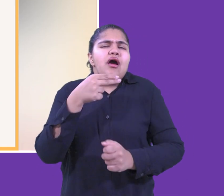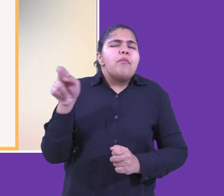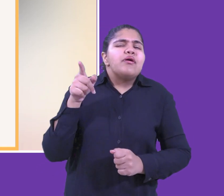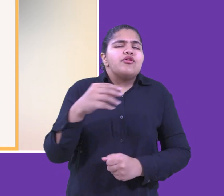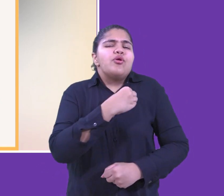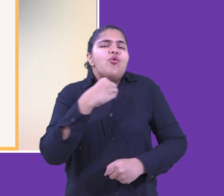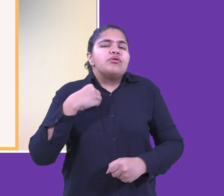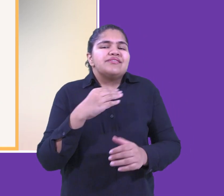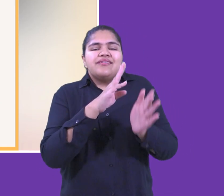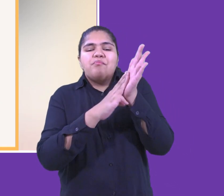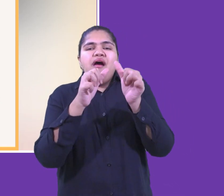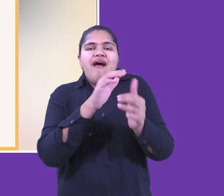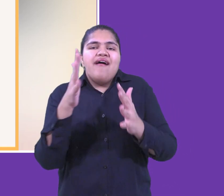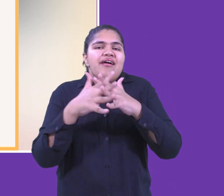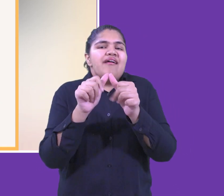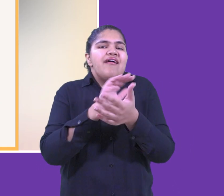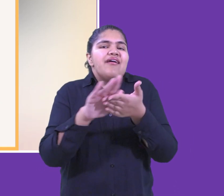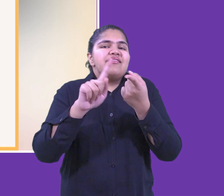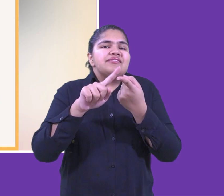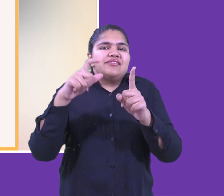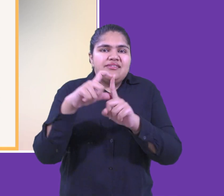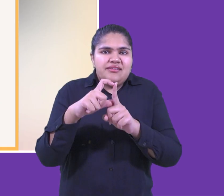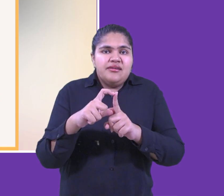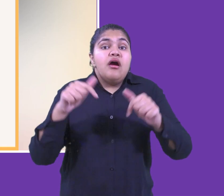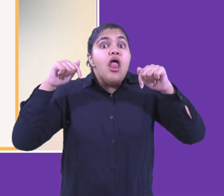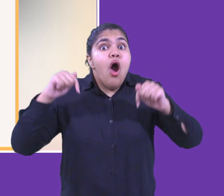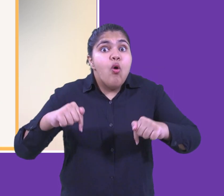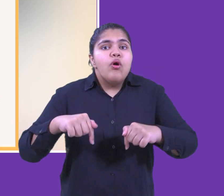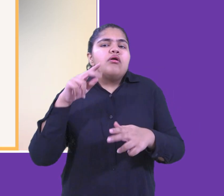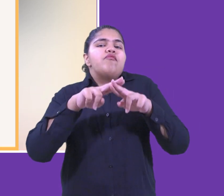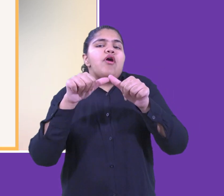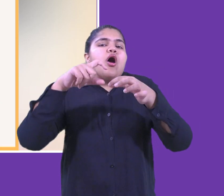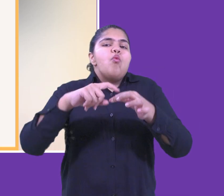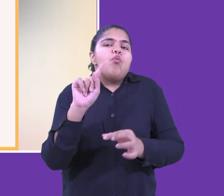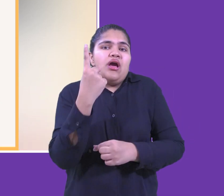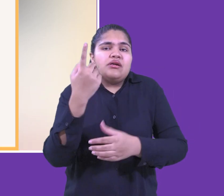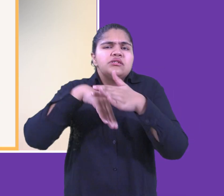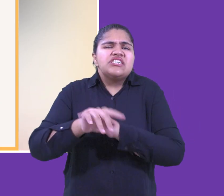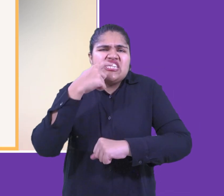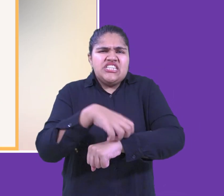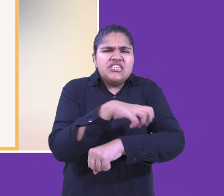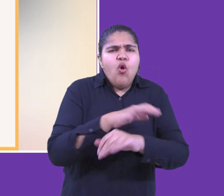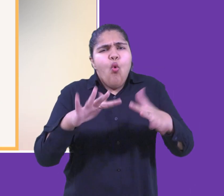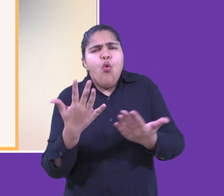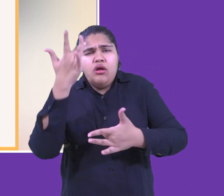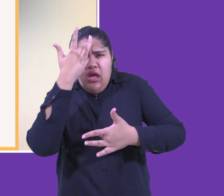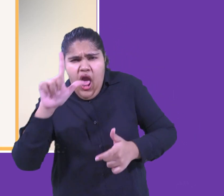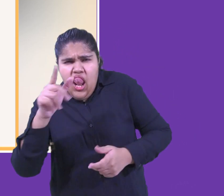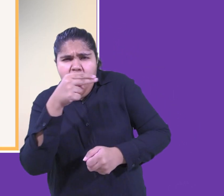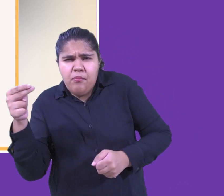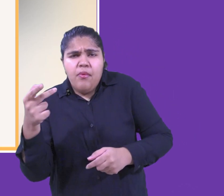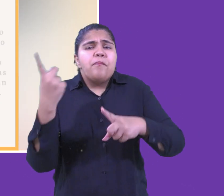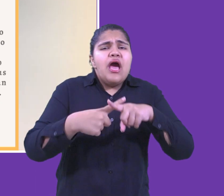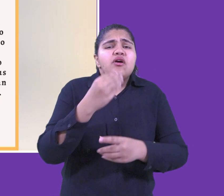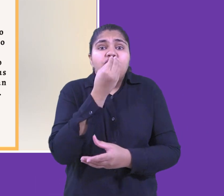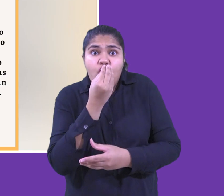Unani Perspective with Padma Shri Dr. Waheed. FAQ 1 Vitiligo or leucoderma and